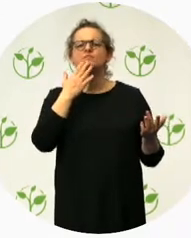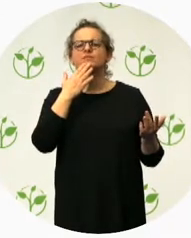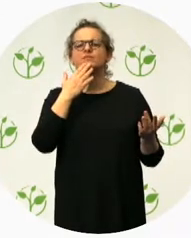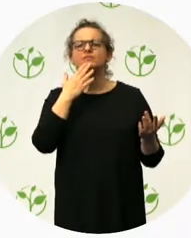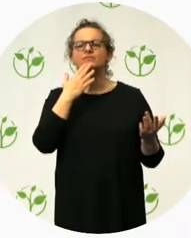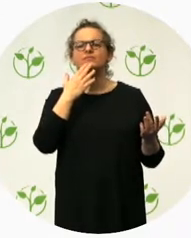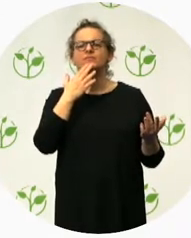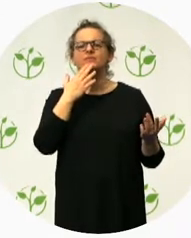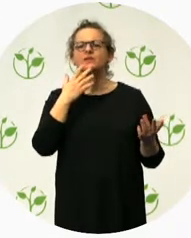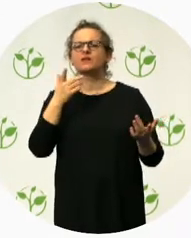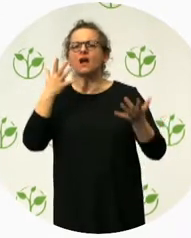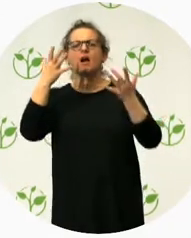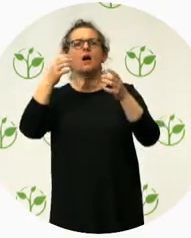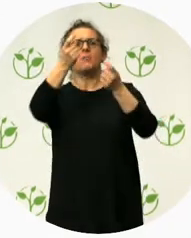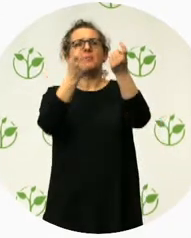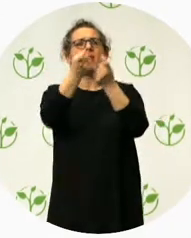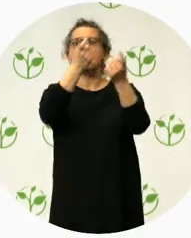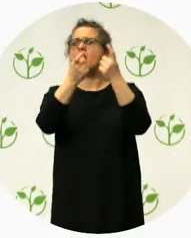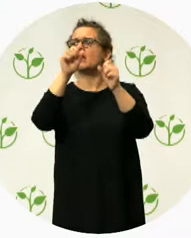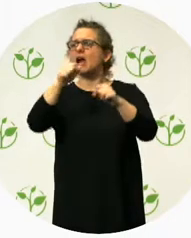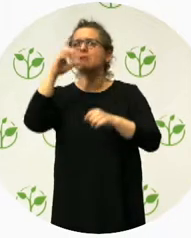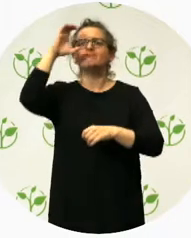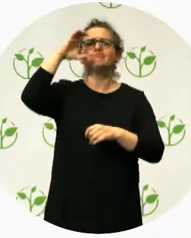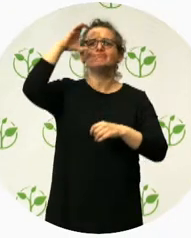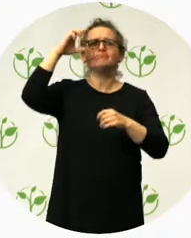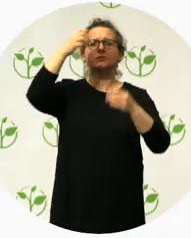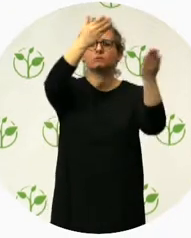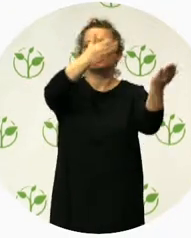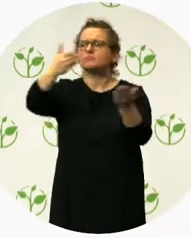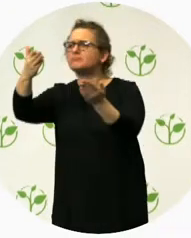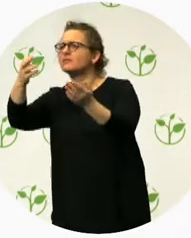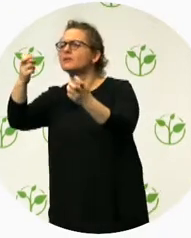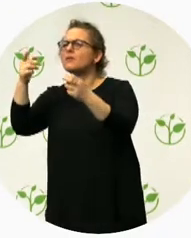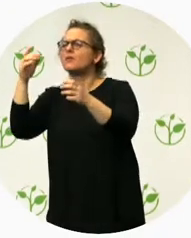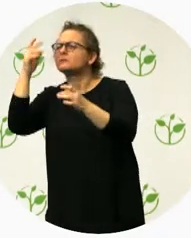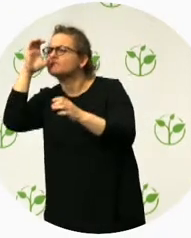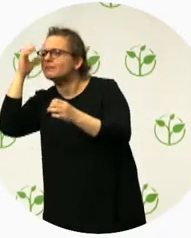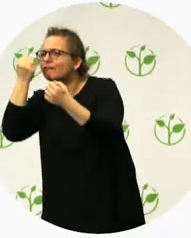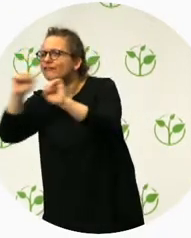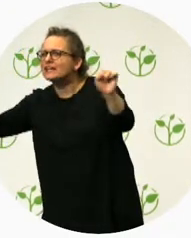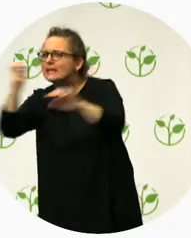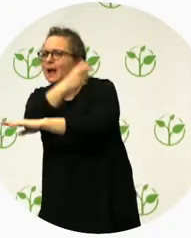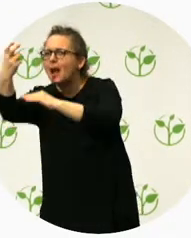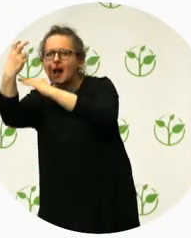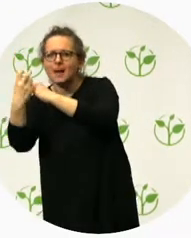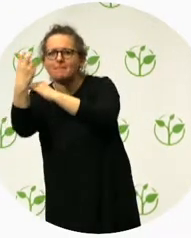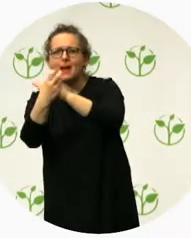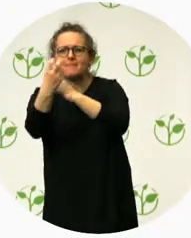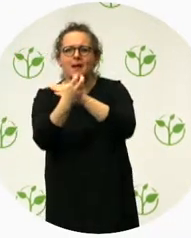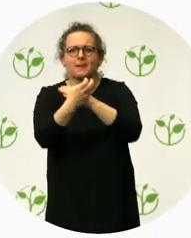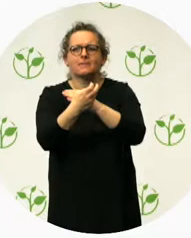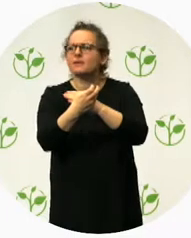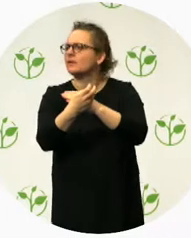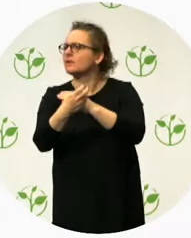Also, for anybody who does not get into this room, we are live streaming, and you can see it downstairs if